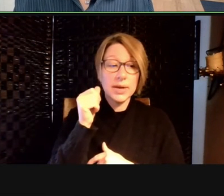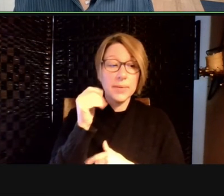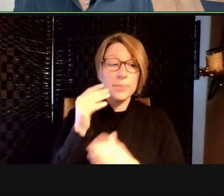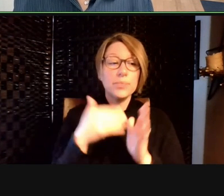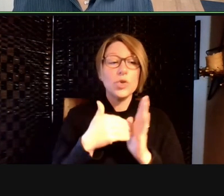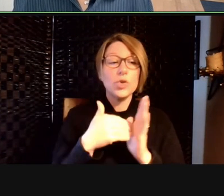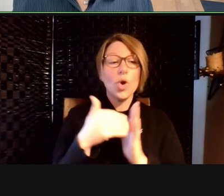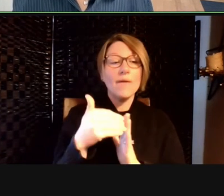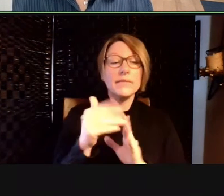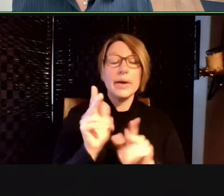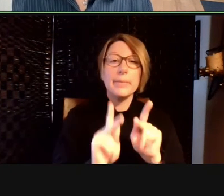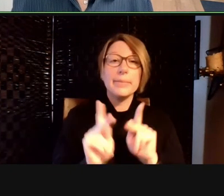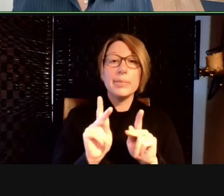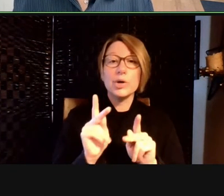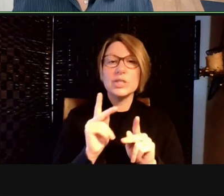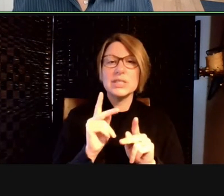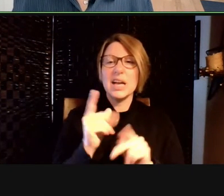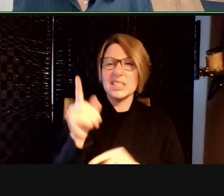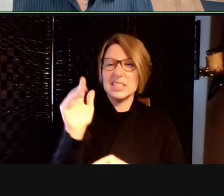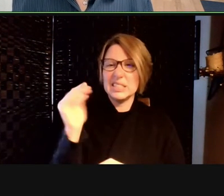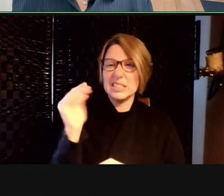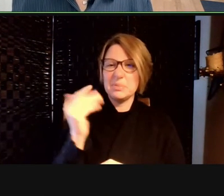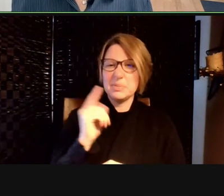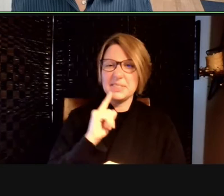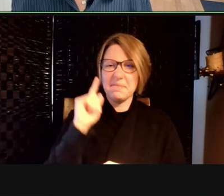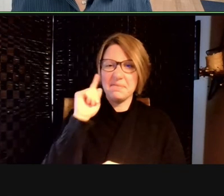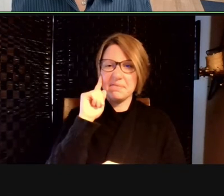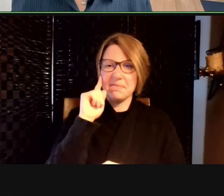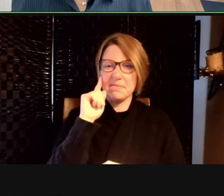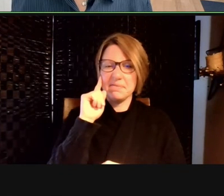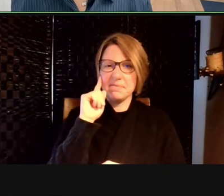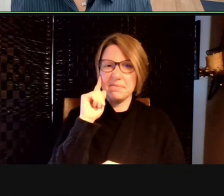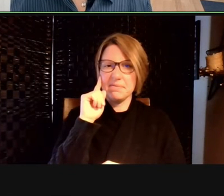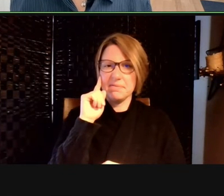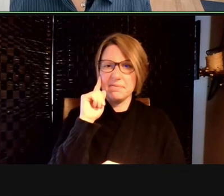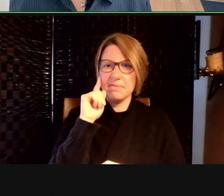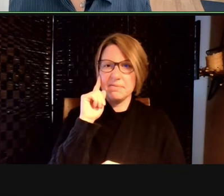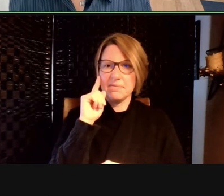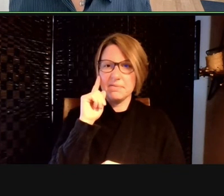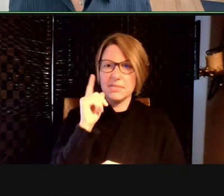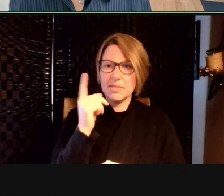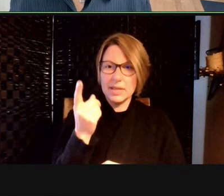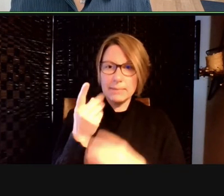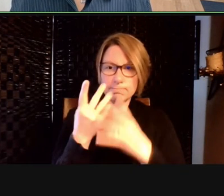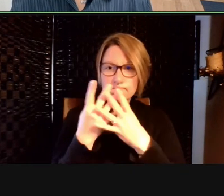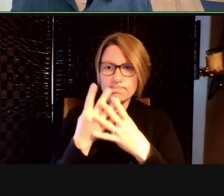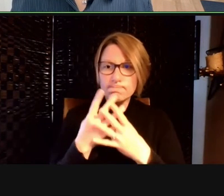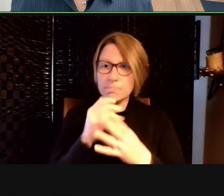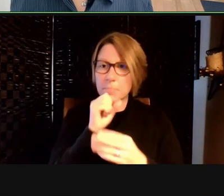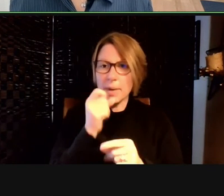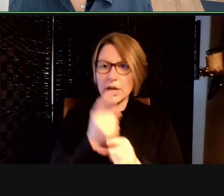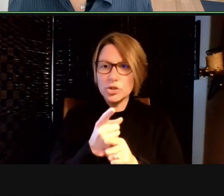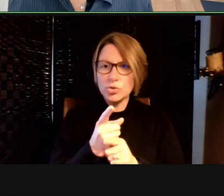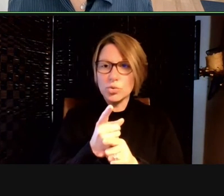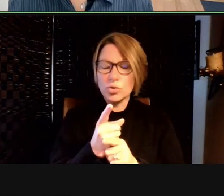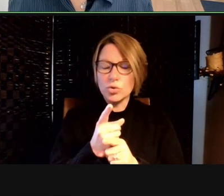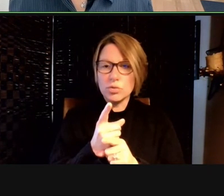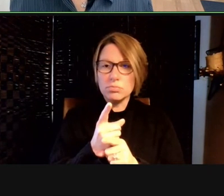say, well, they appear deaf, and it's actually something they rule out at first to make sure the child doesn't have a hearing